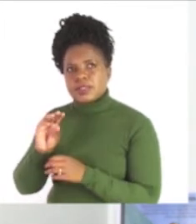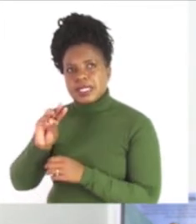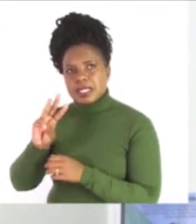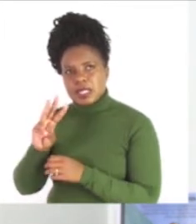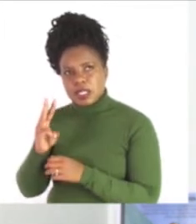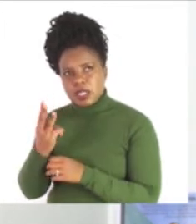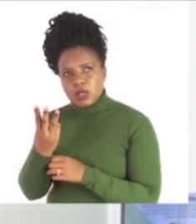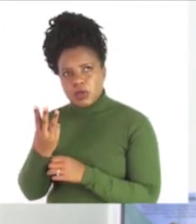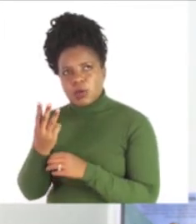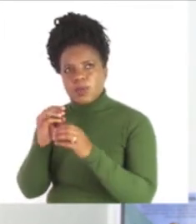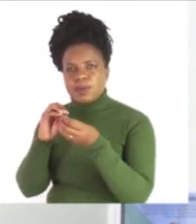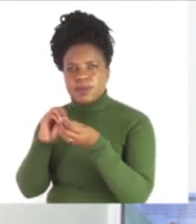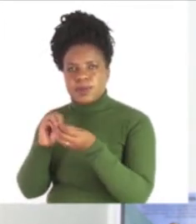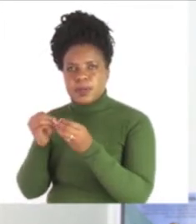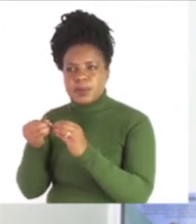numbers,